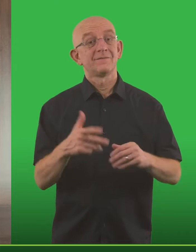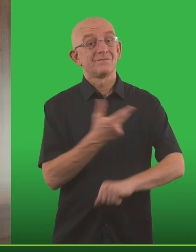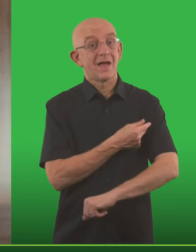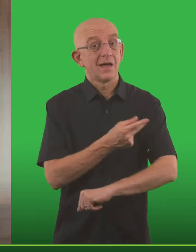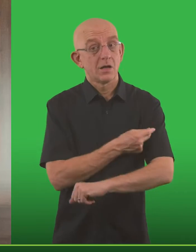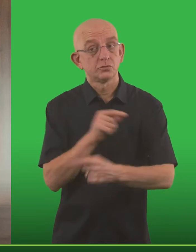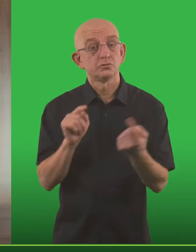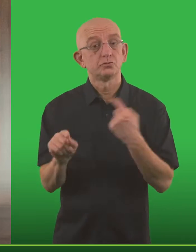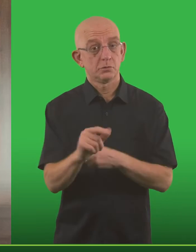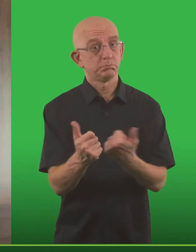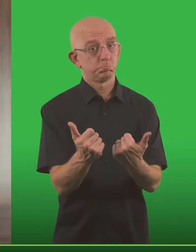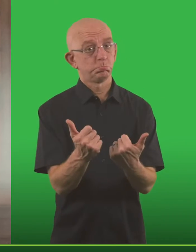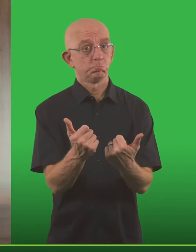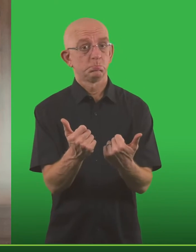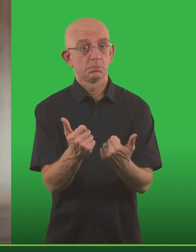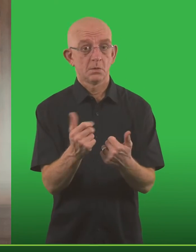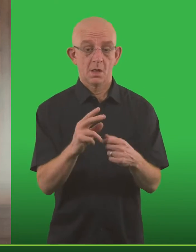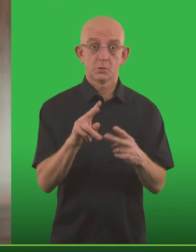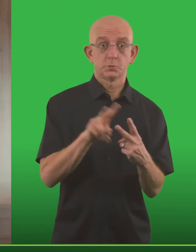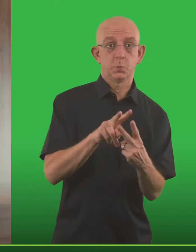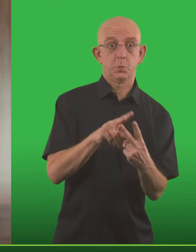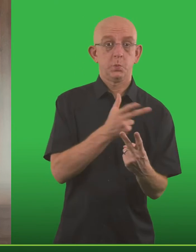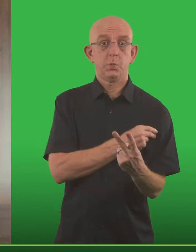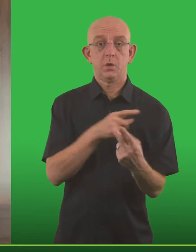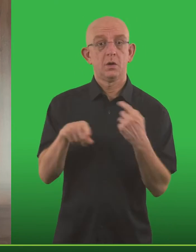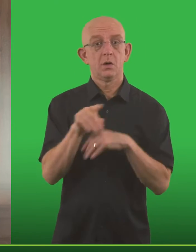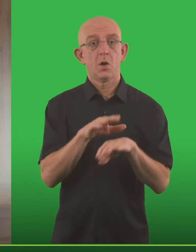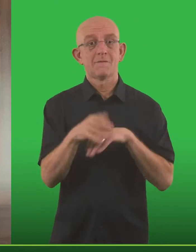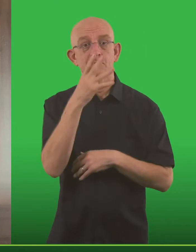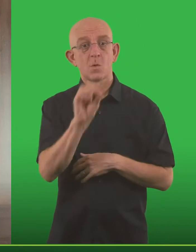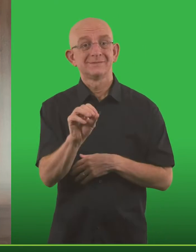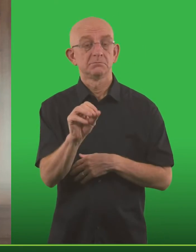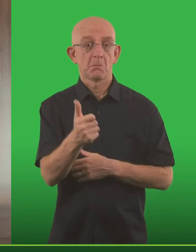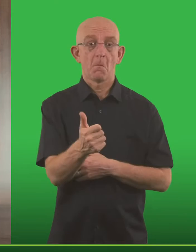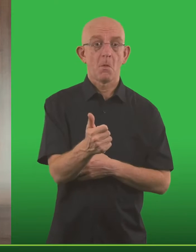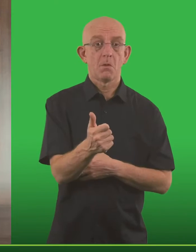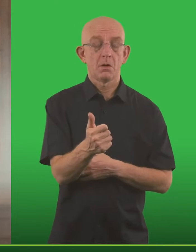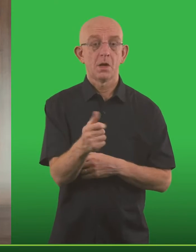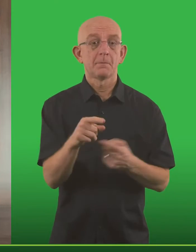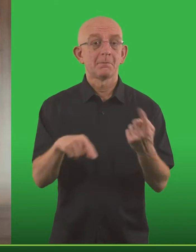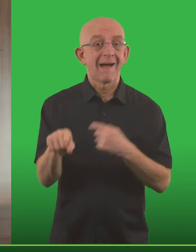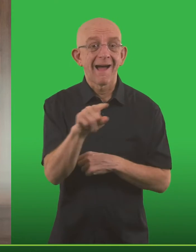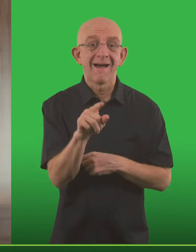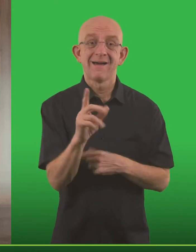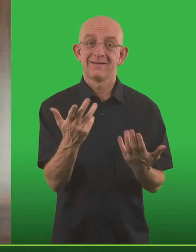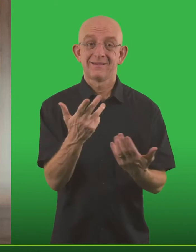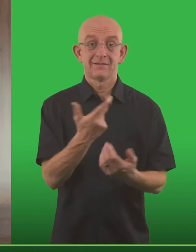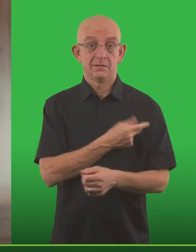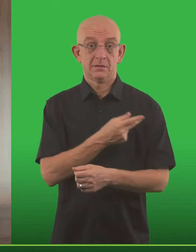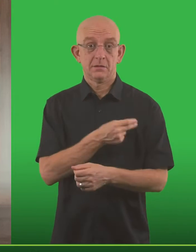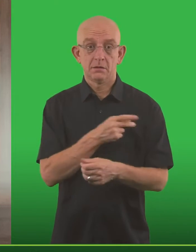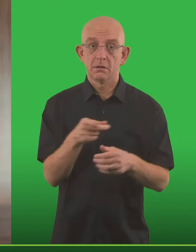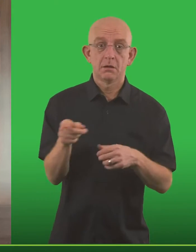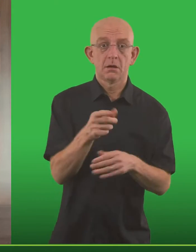Vaccination continues to go well. Being double vaccinated in those over 40 continues to go very well. Slightly less well